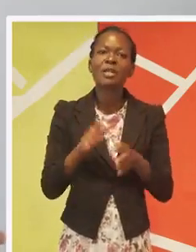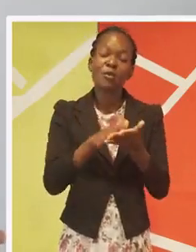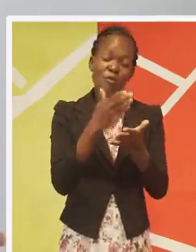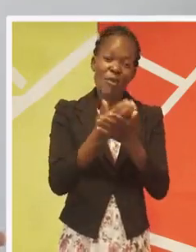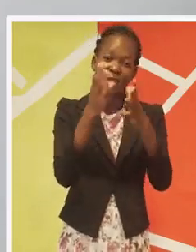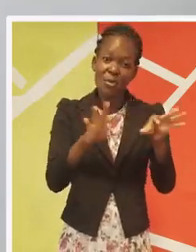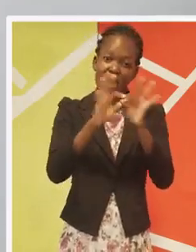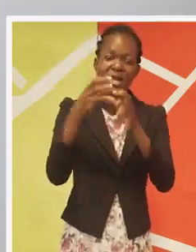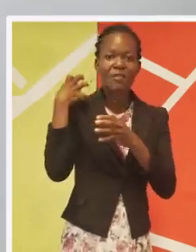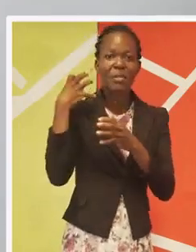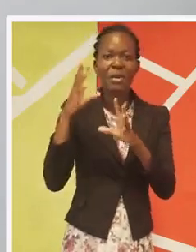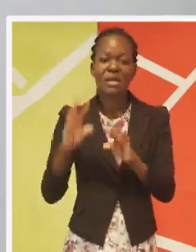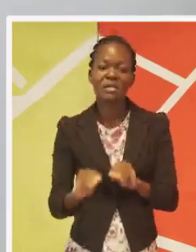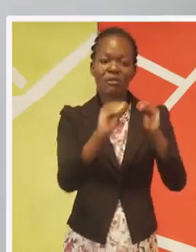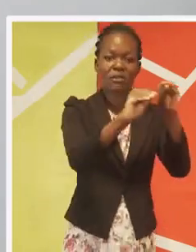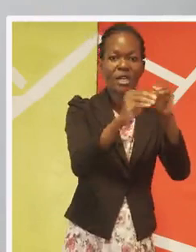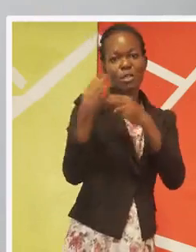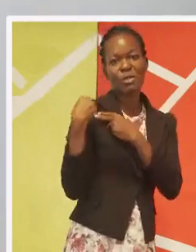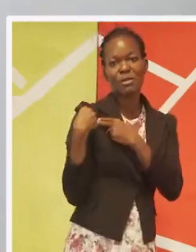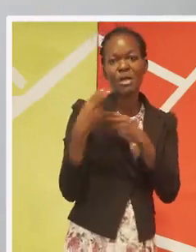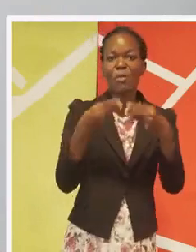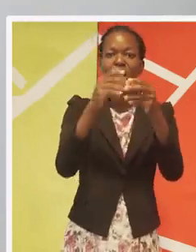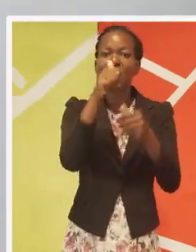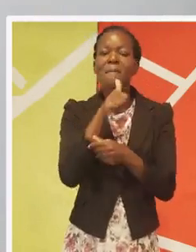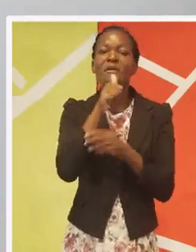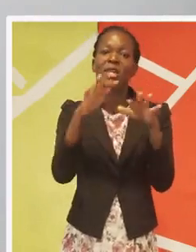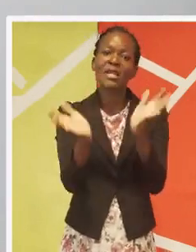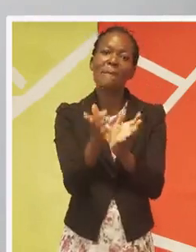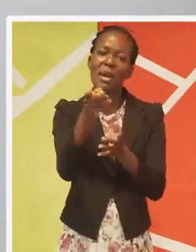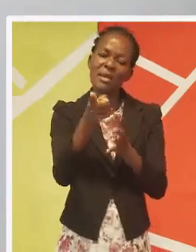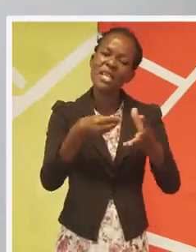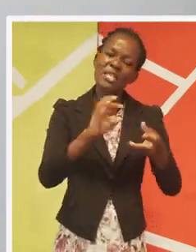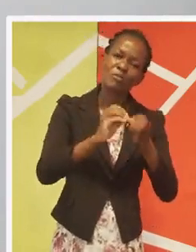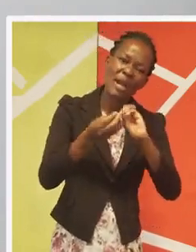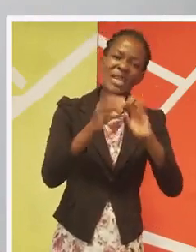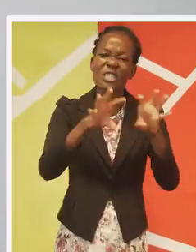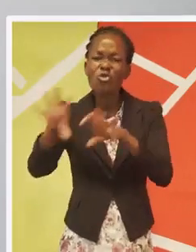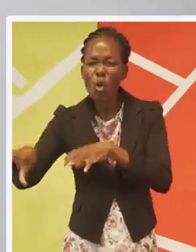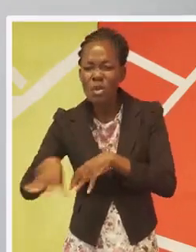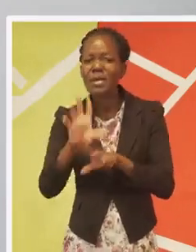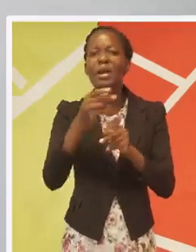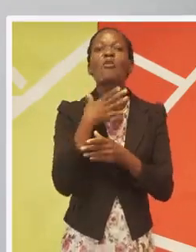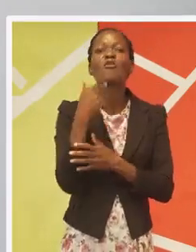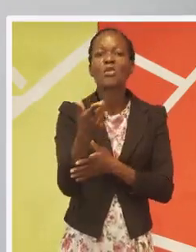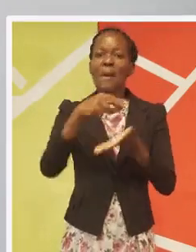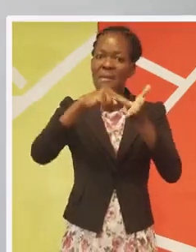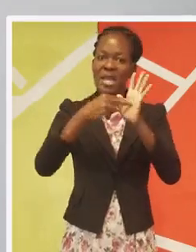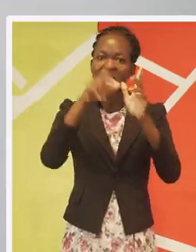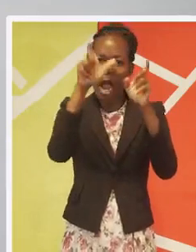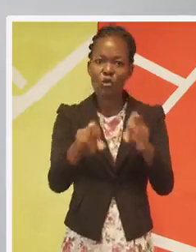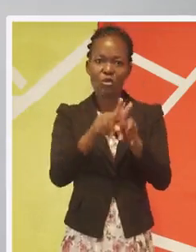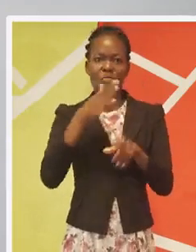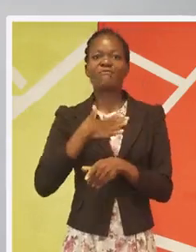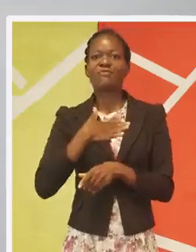that responsibility to the private sector. And essentially what that means is that as citizens, we should be paying for